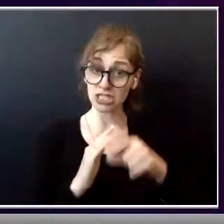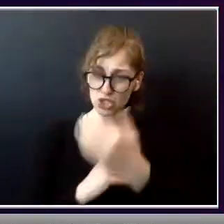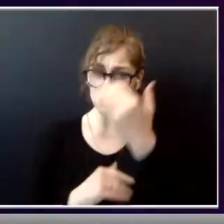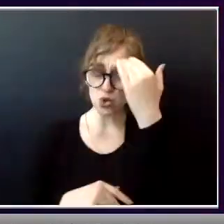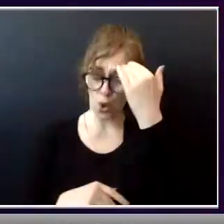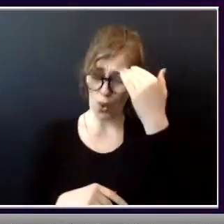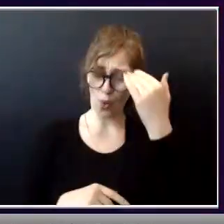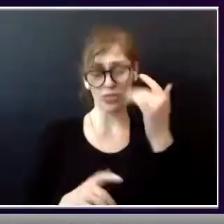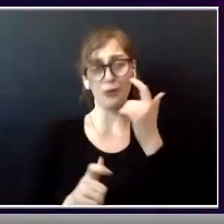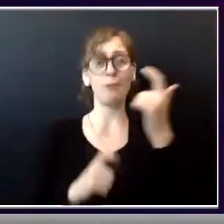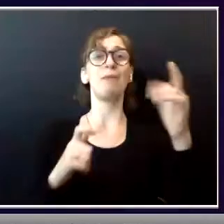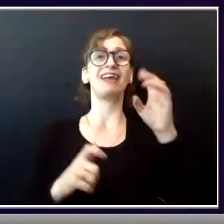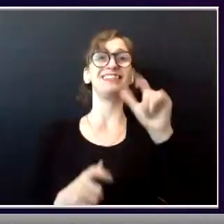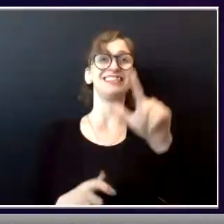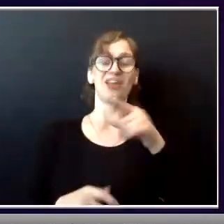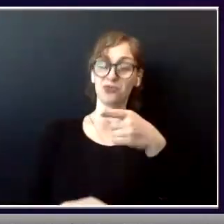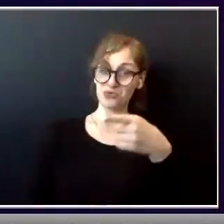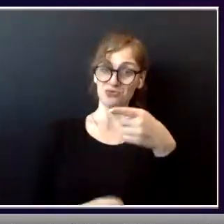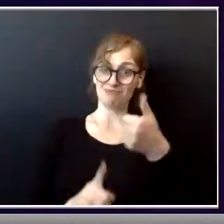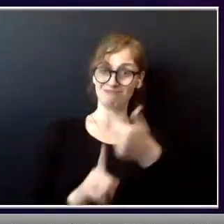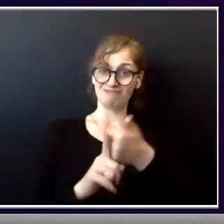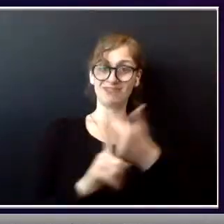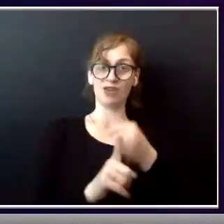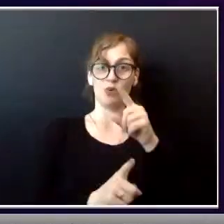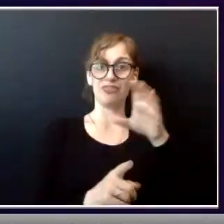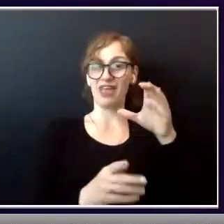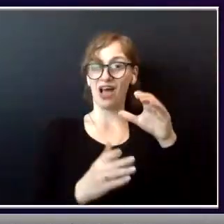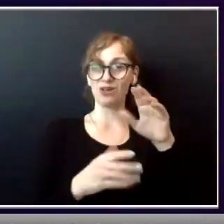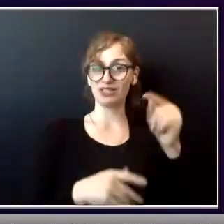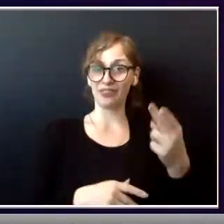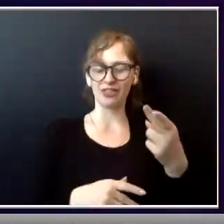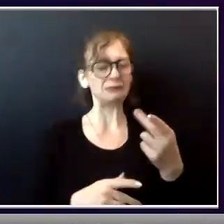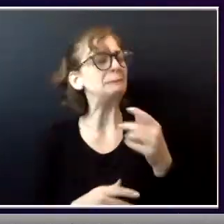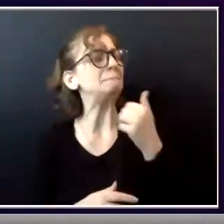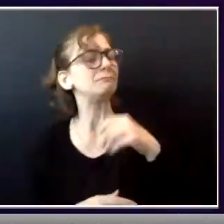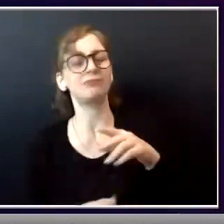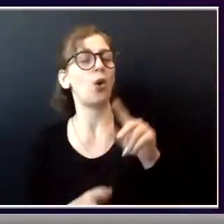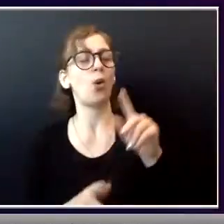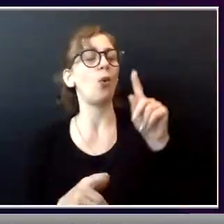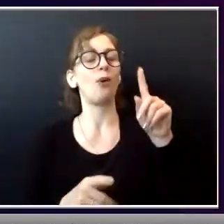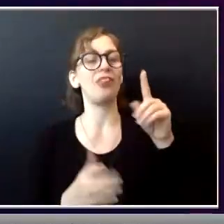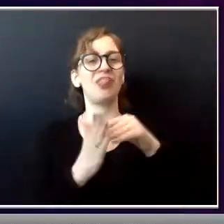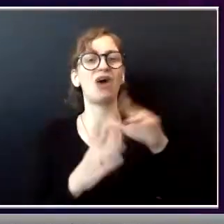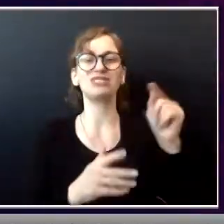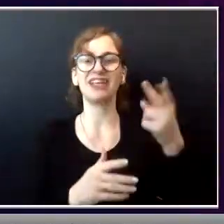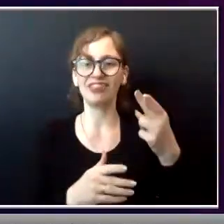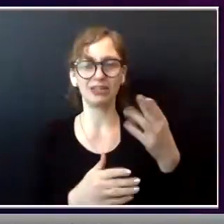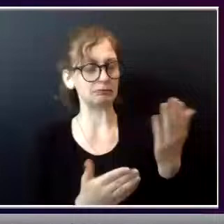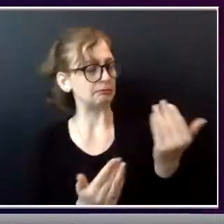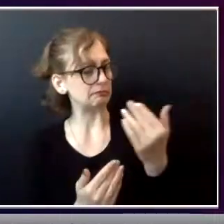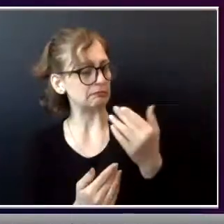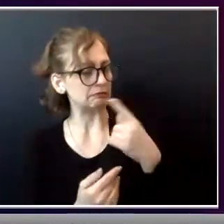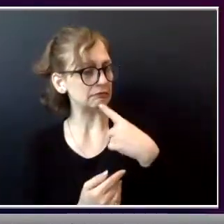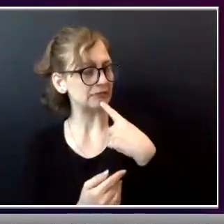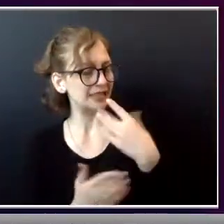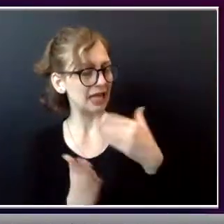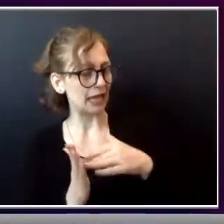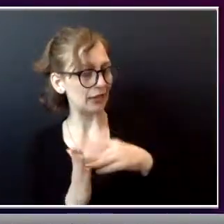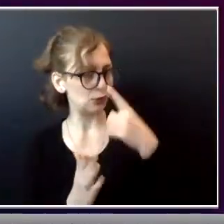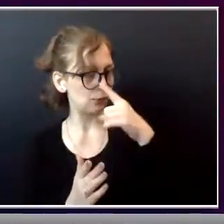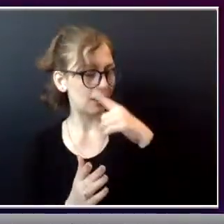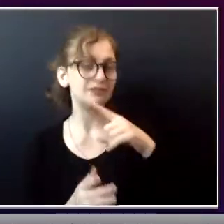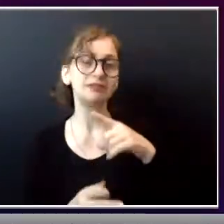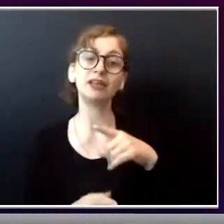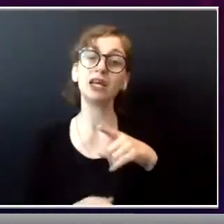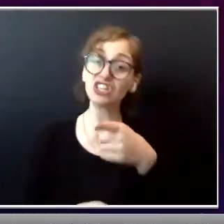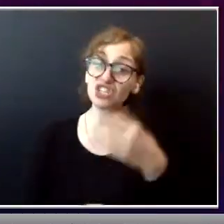1,000th? I'm sorry, I didn't hear that, please. I was asking if you knew, heading into this procedure, that you were